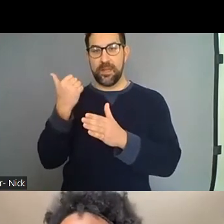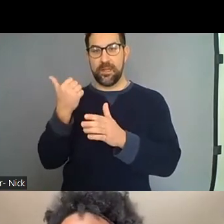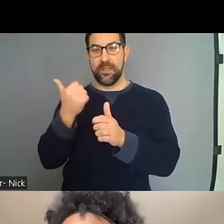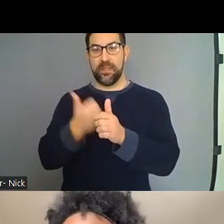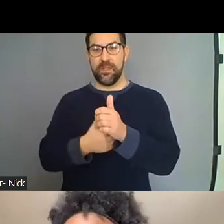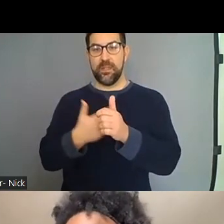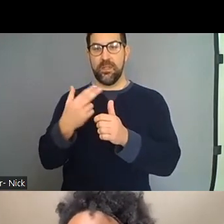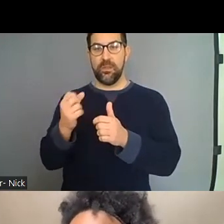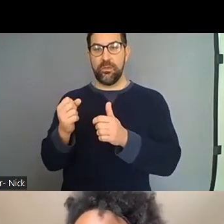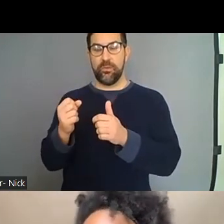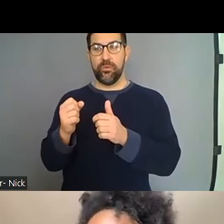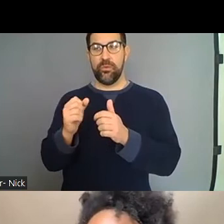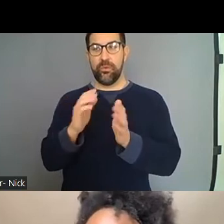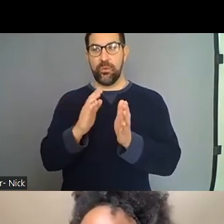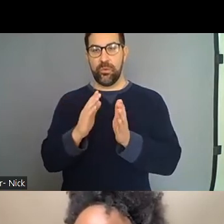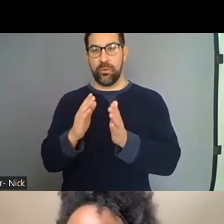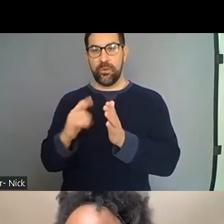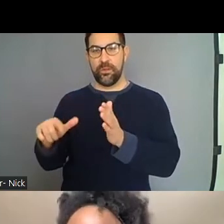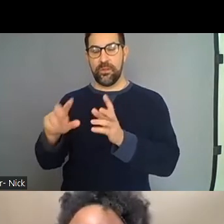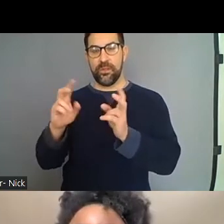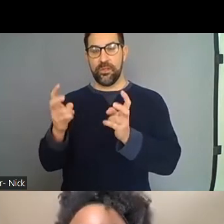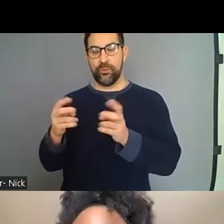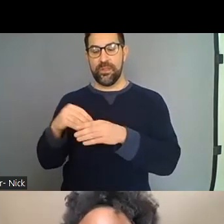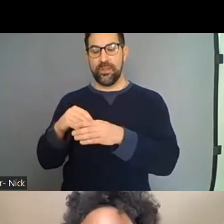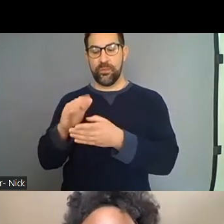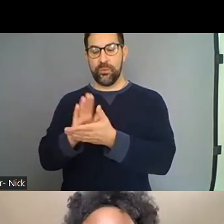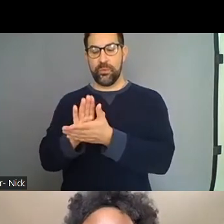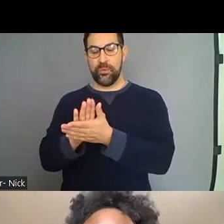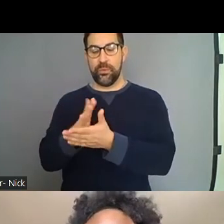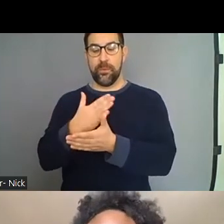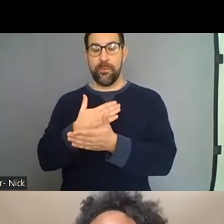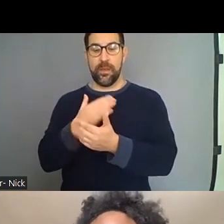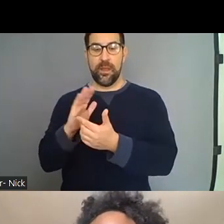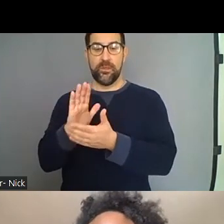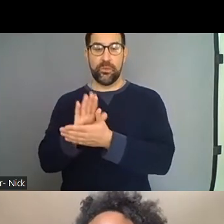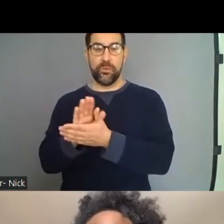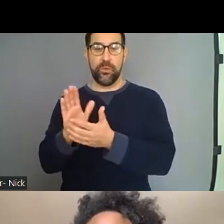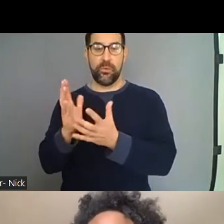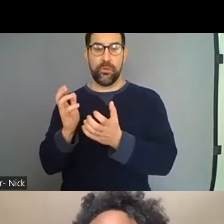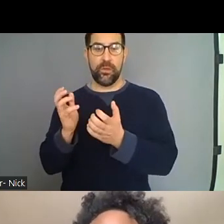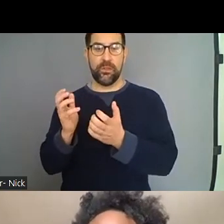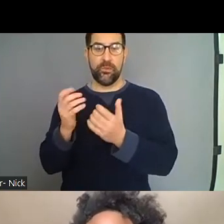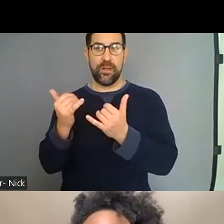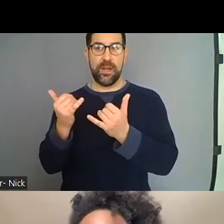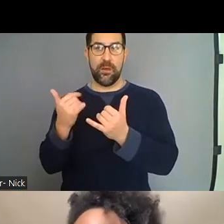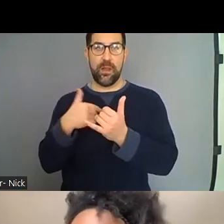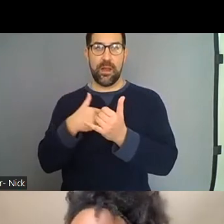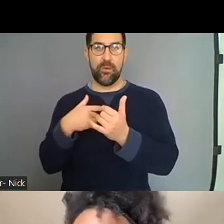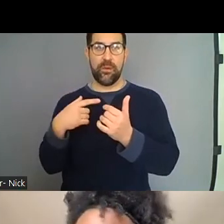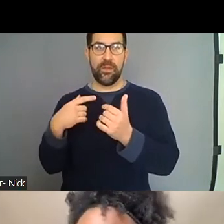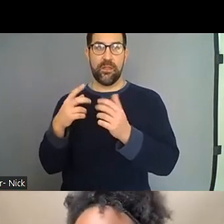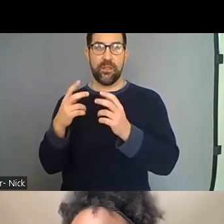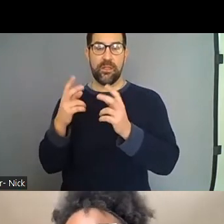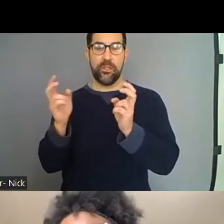work around and organize towards those issues within their school. So like at my school, we're fighting for, right now our issue is food